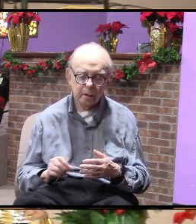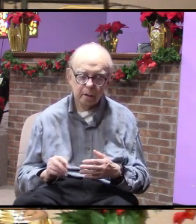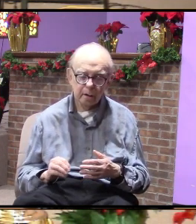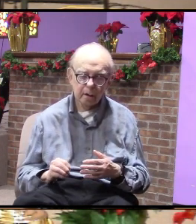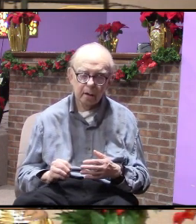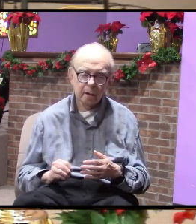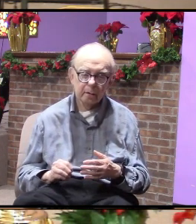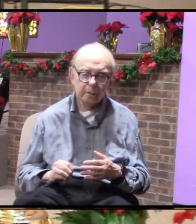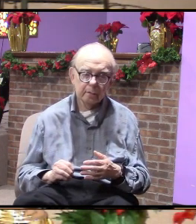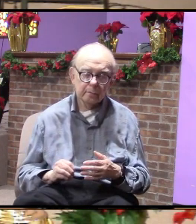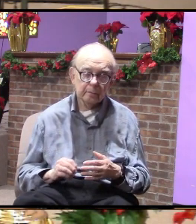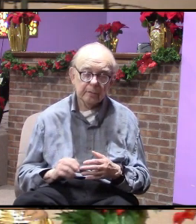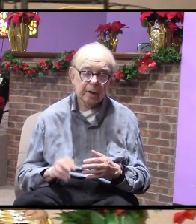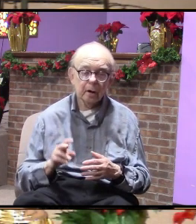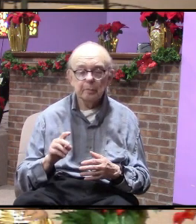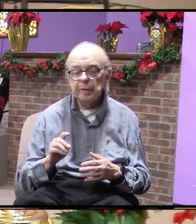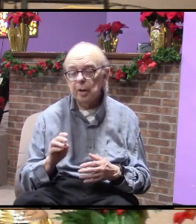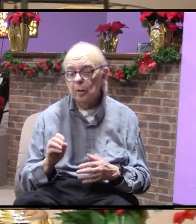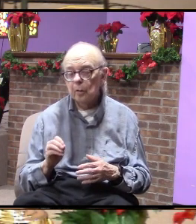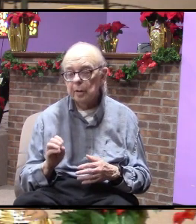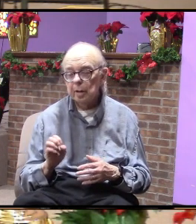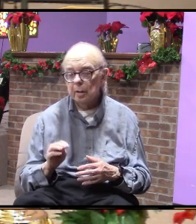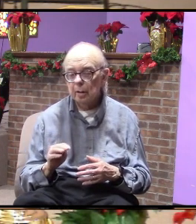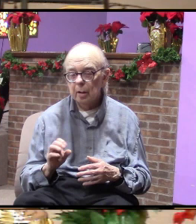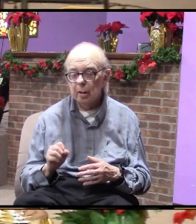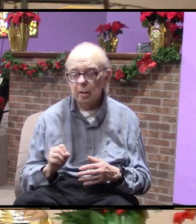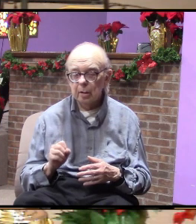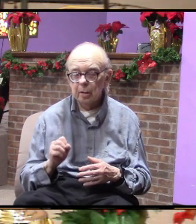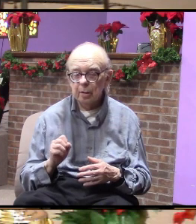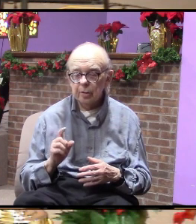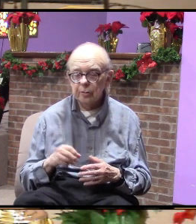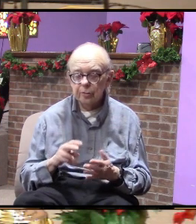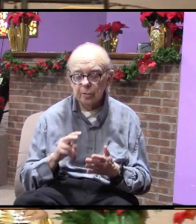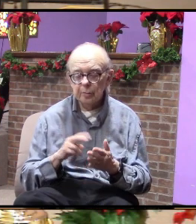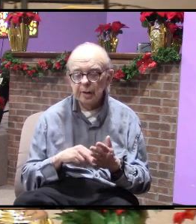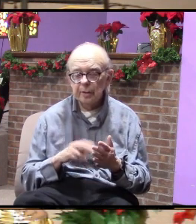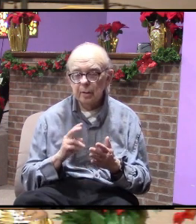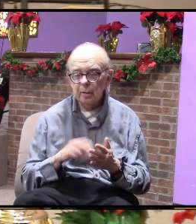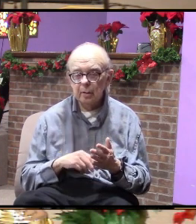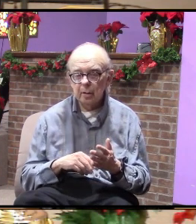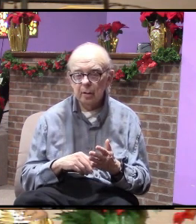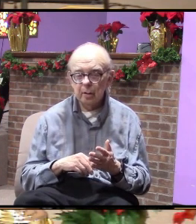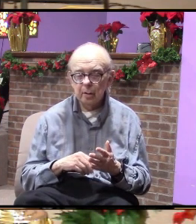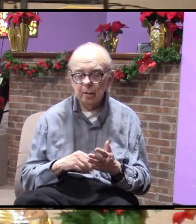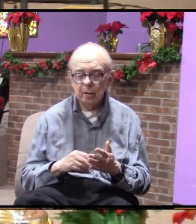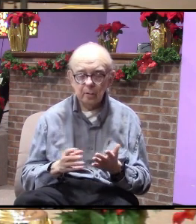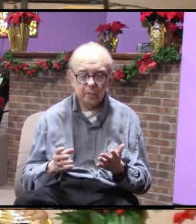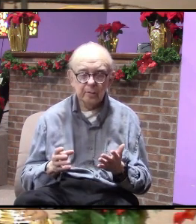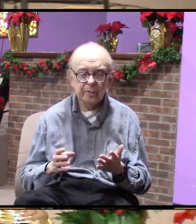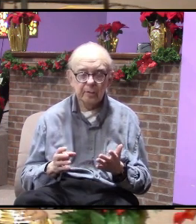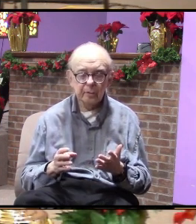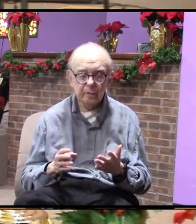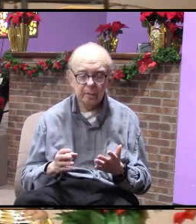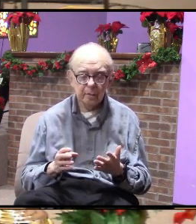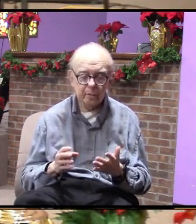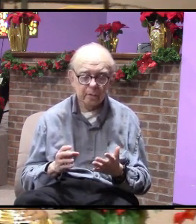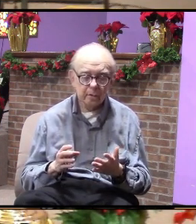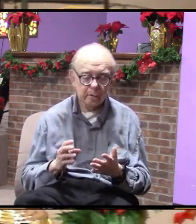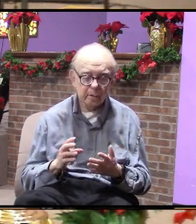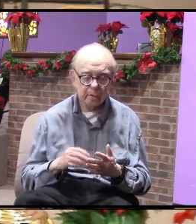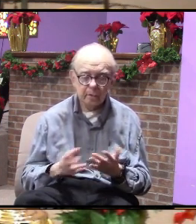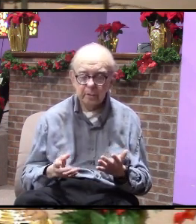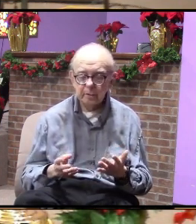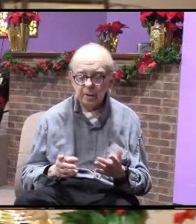are poems, and they should be read in a cadence. Now you can read it